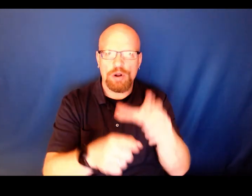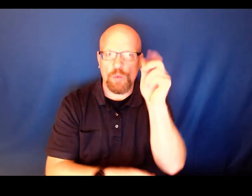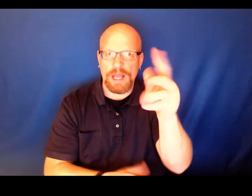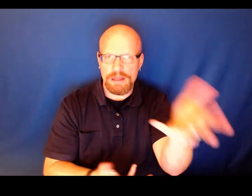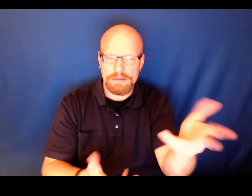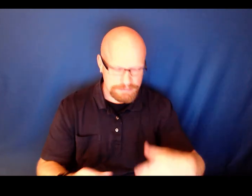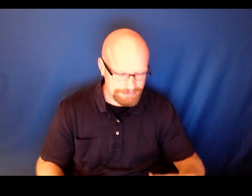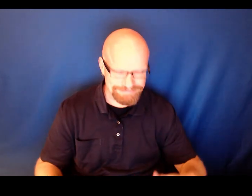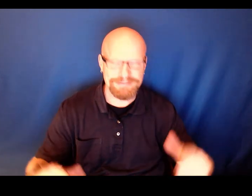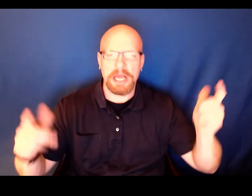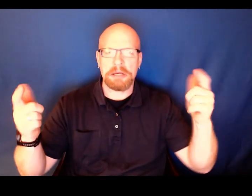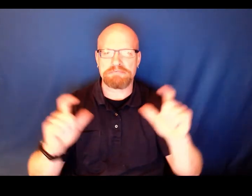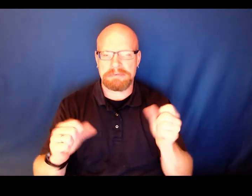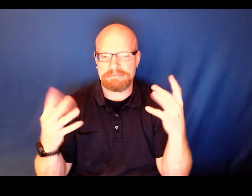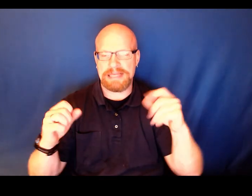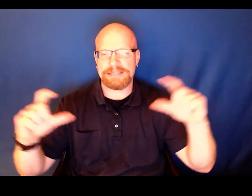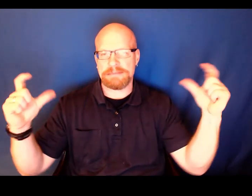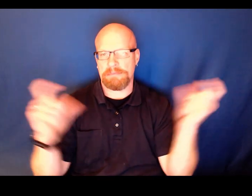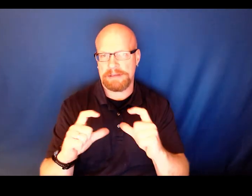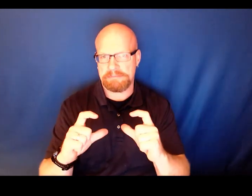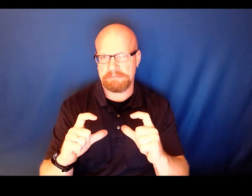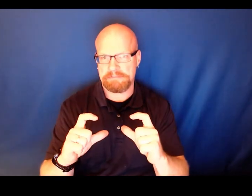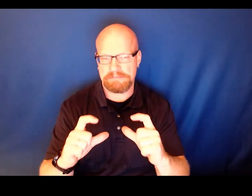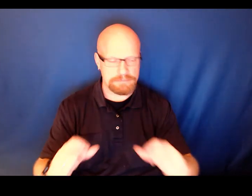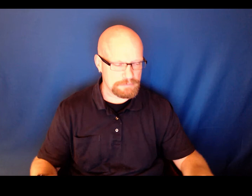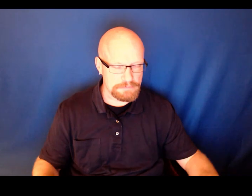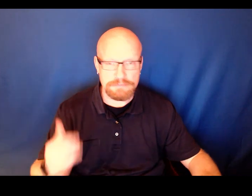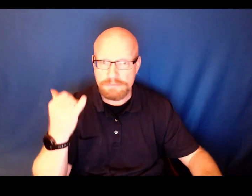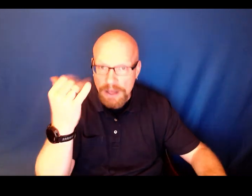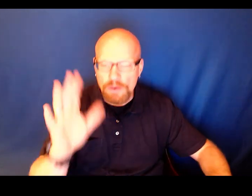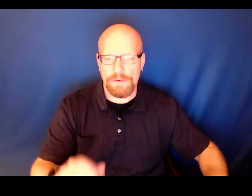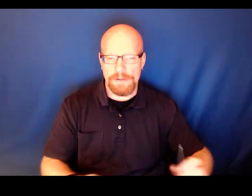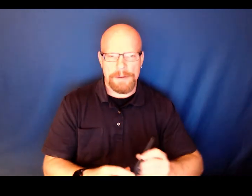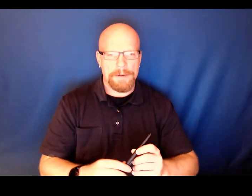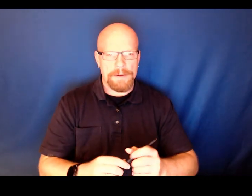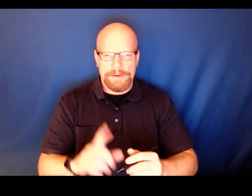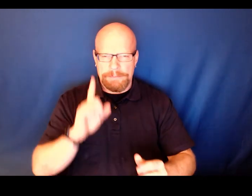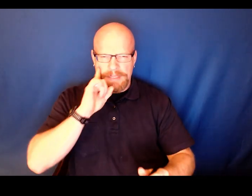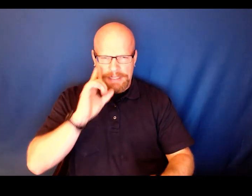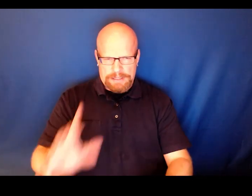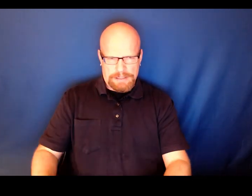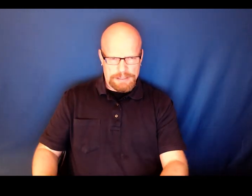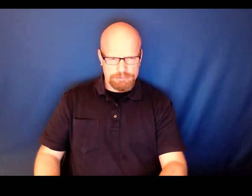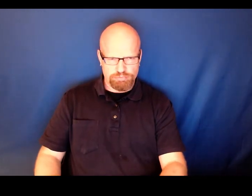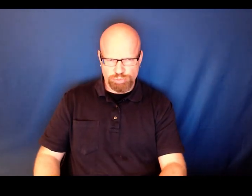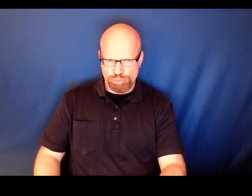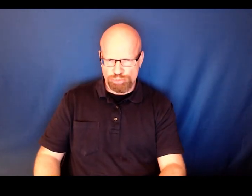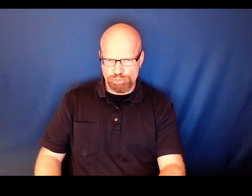That word, okay, simplify. I sign it like this, where I go from a larger